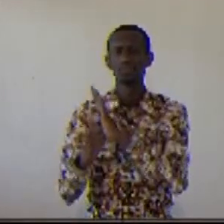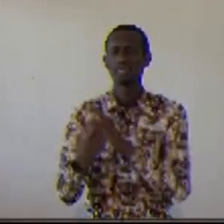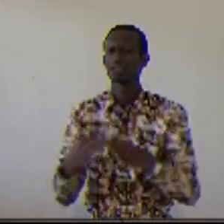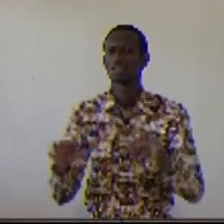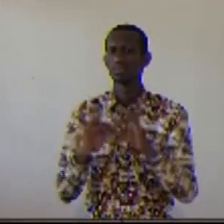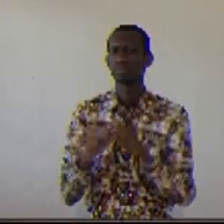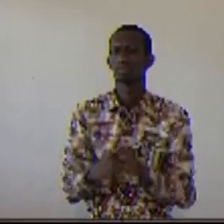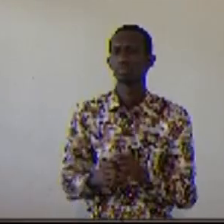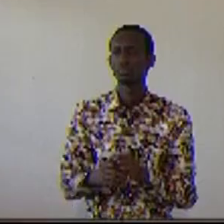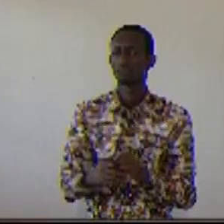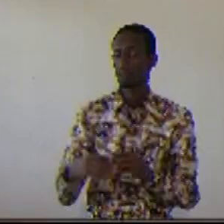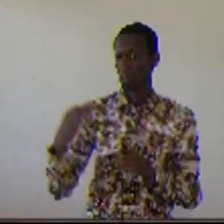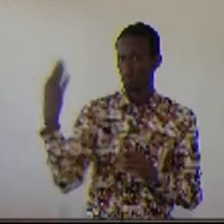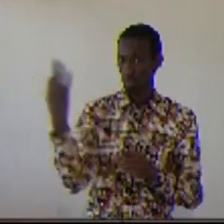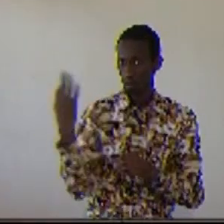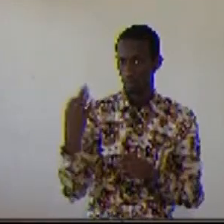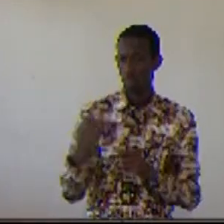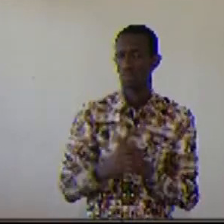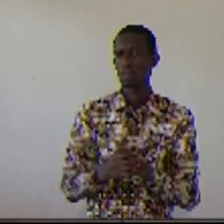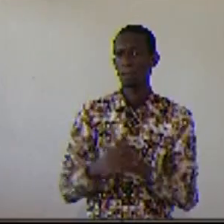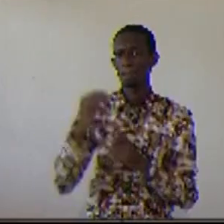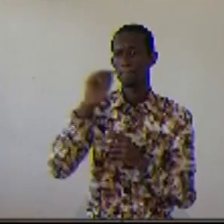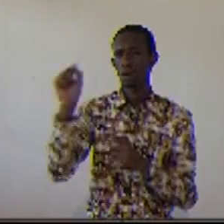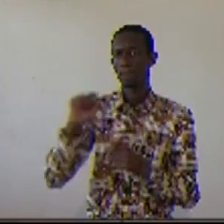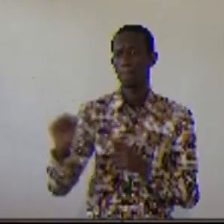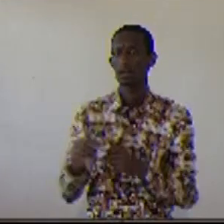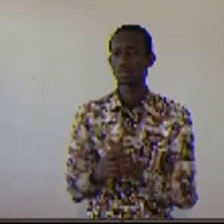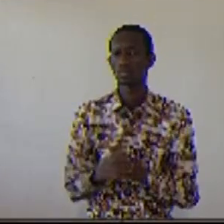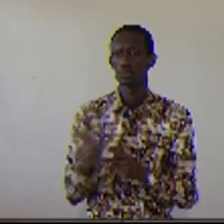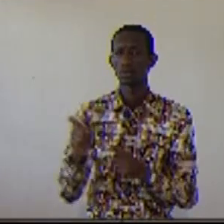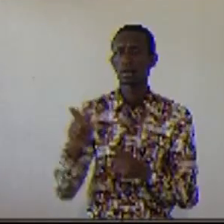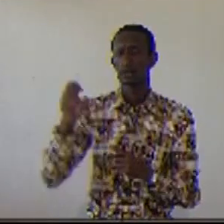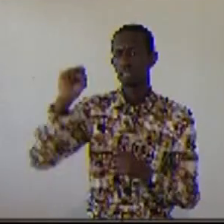of the graph, and then the scale must be clear.